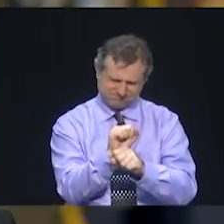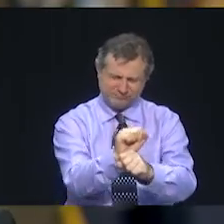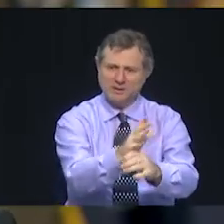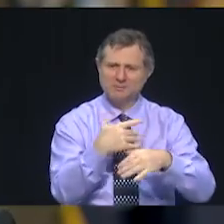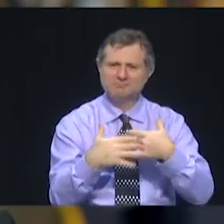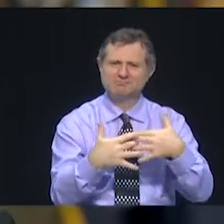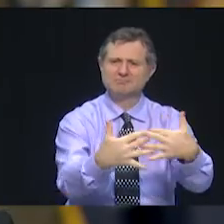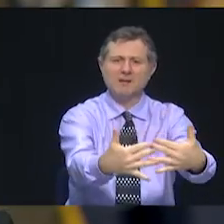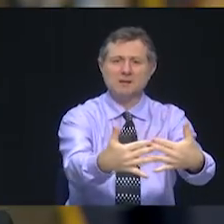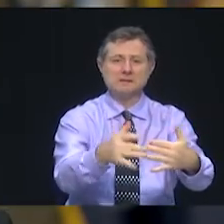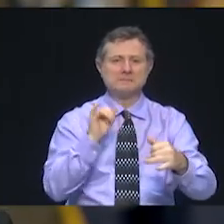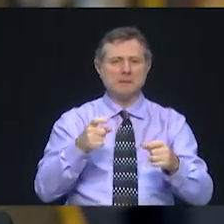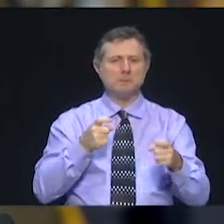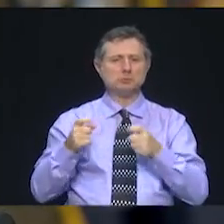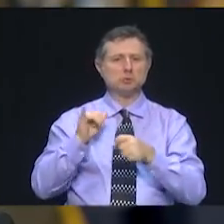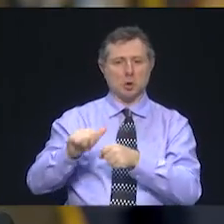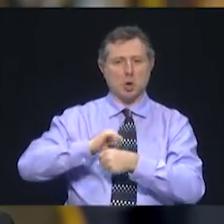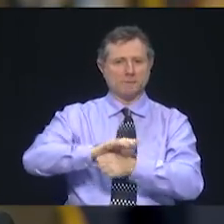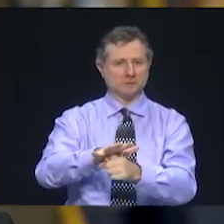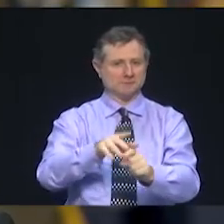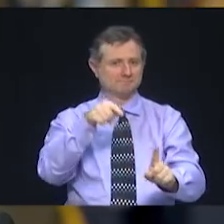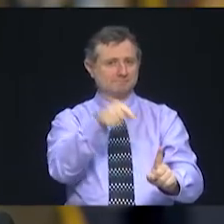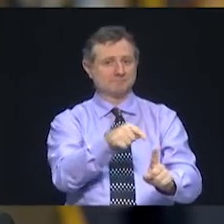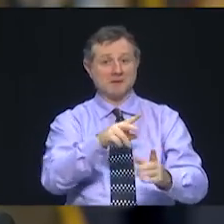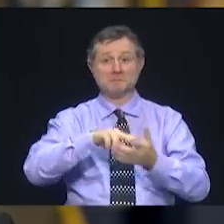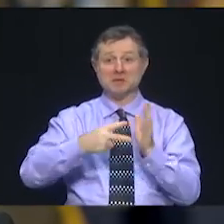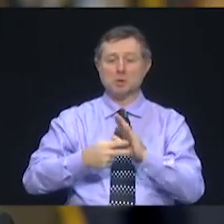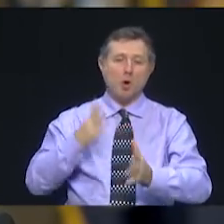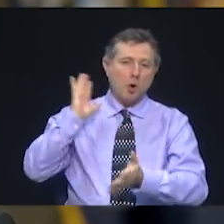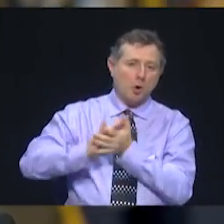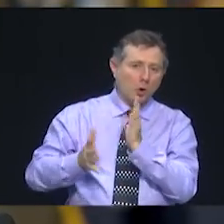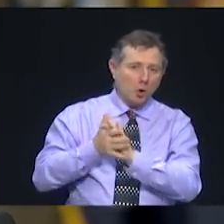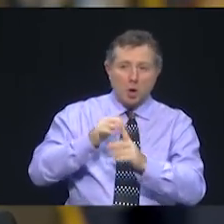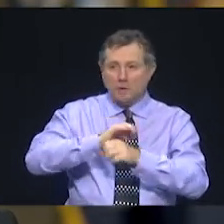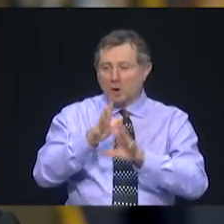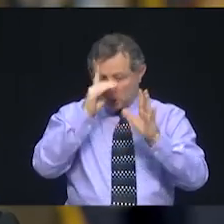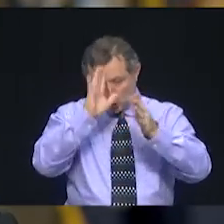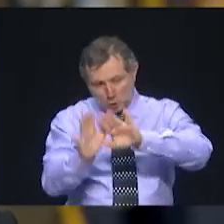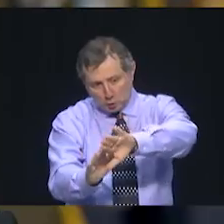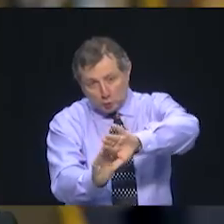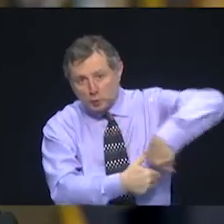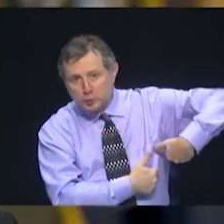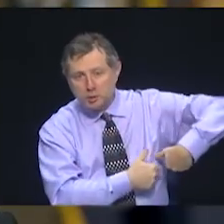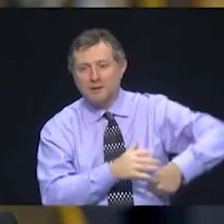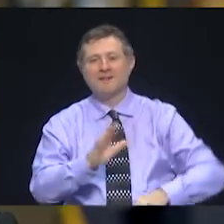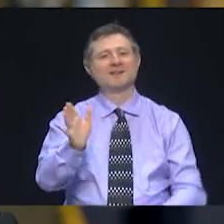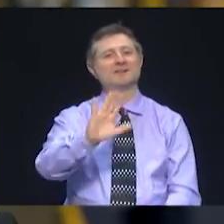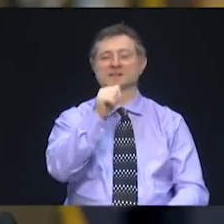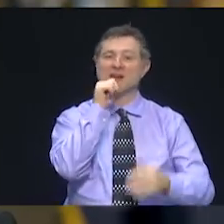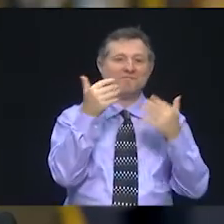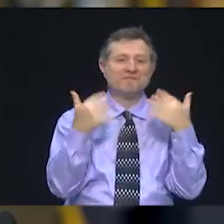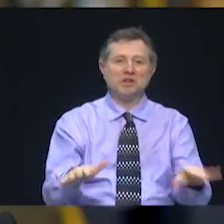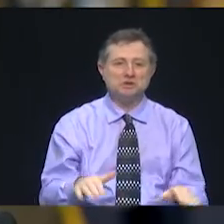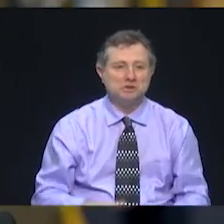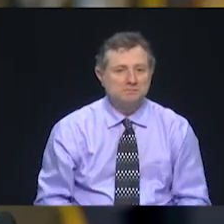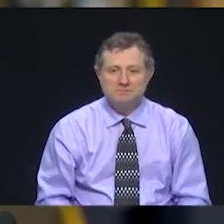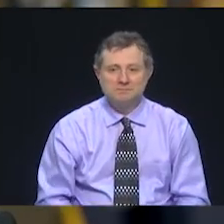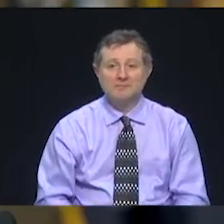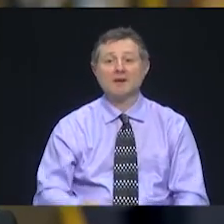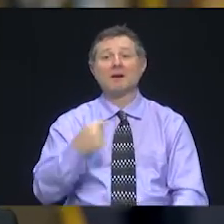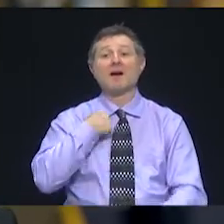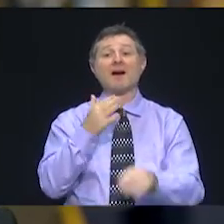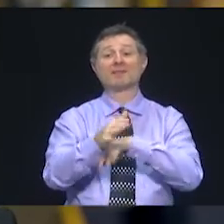the COVID beast. It is not dead yet. It's not over. We then have to reopen and reimagine our